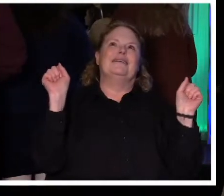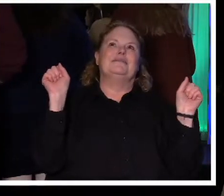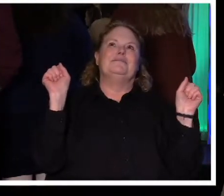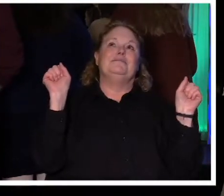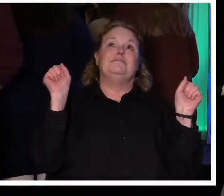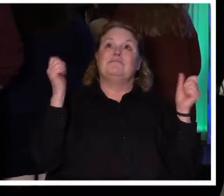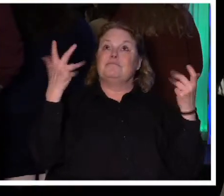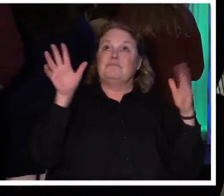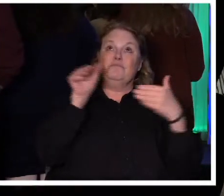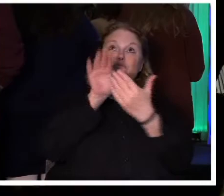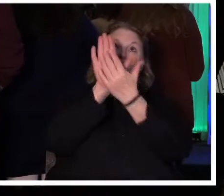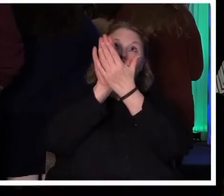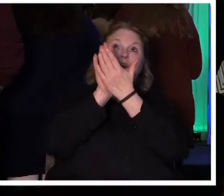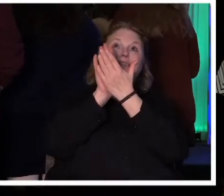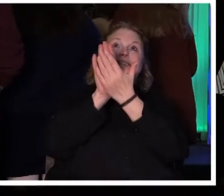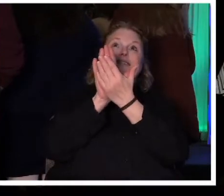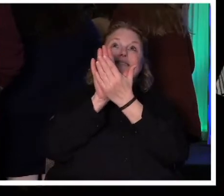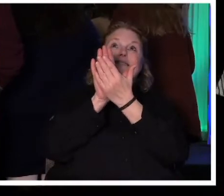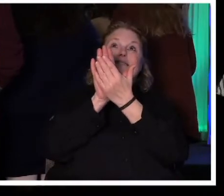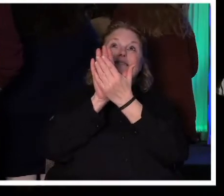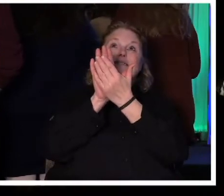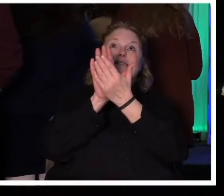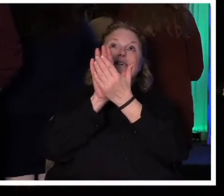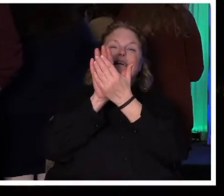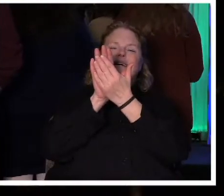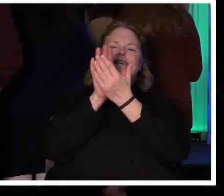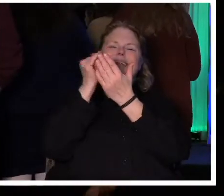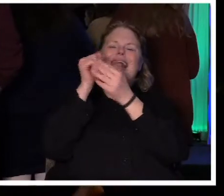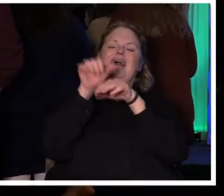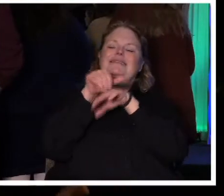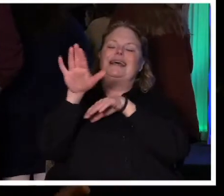that you would then release us to service.